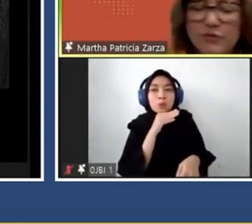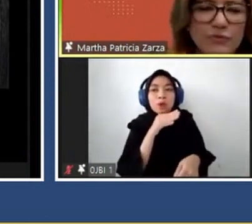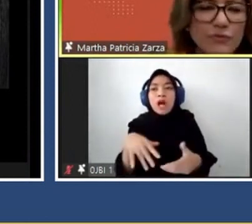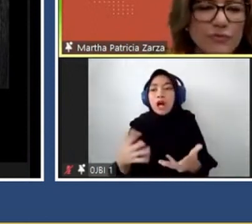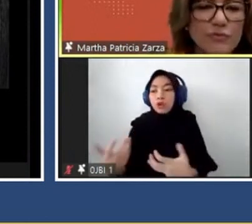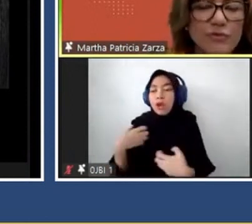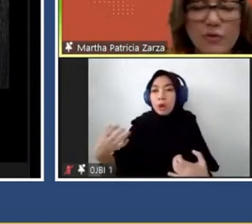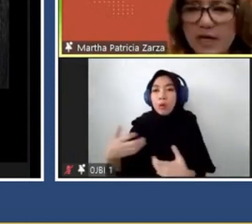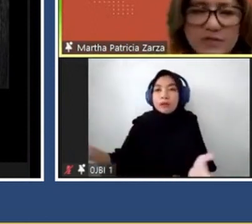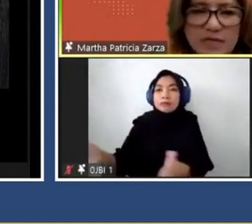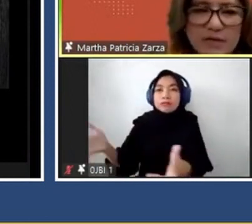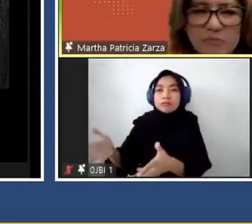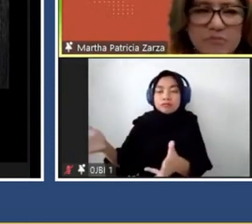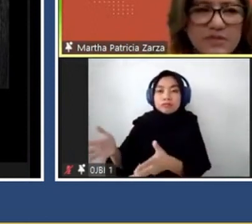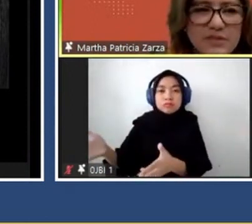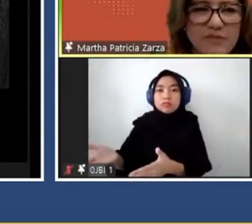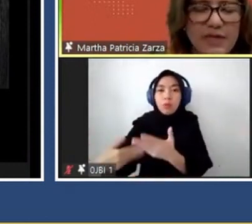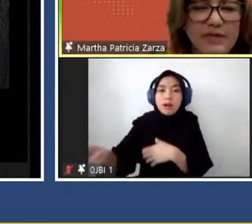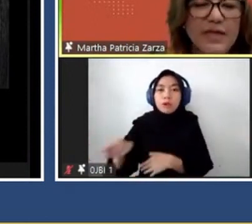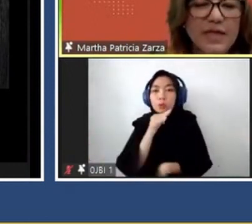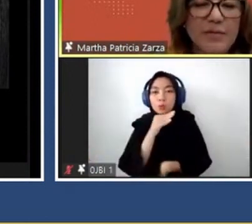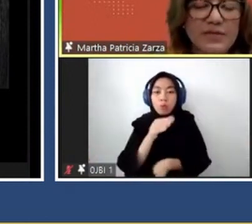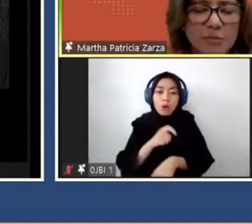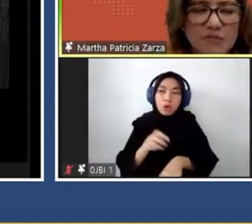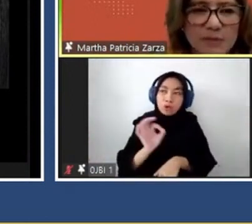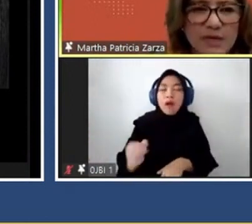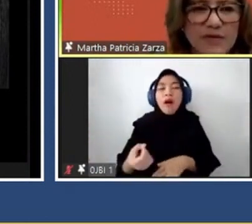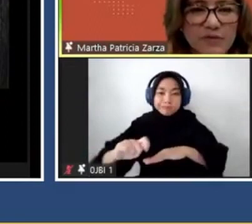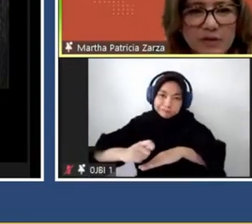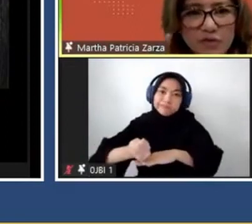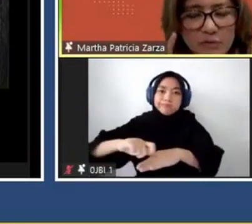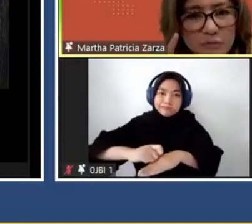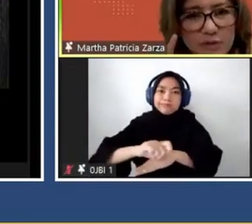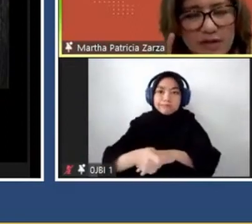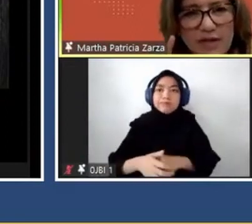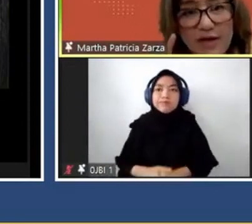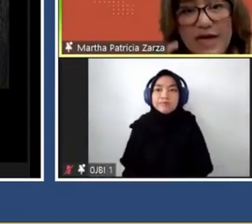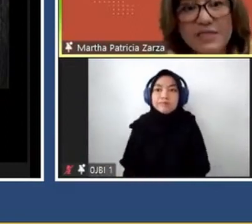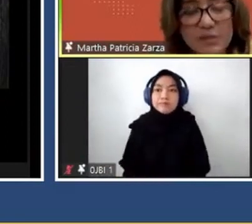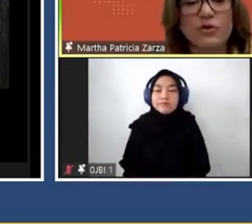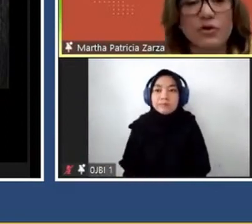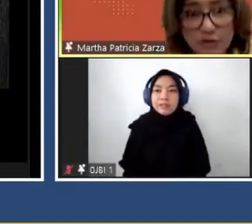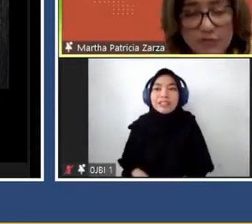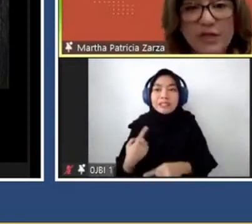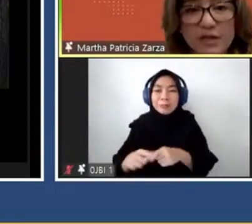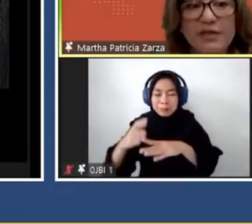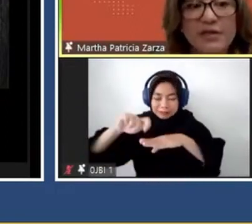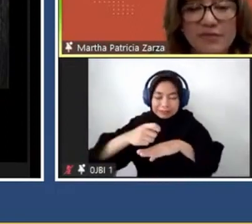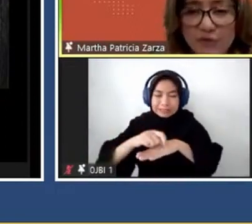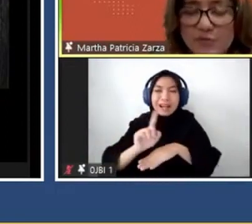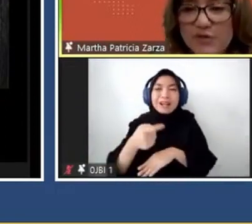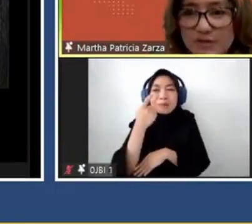to go outside or stuff like that. But some of them have troubles with her eyes because of